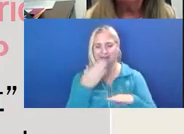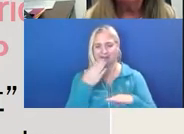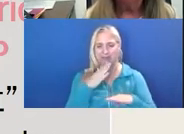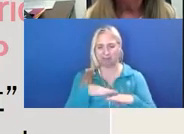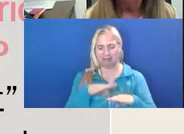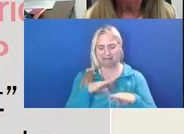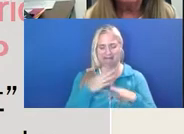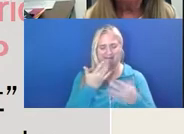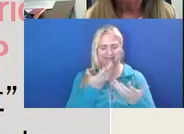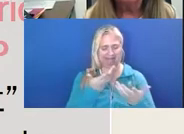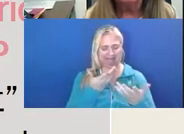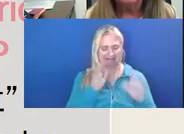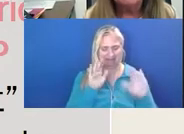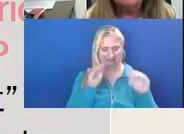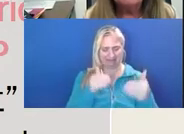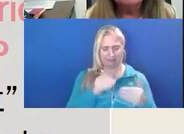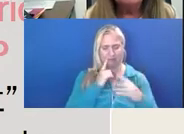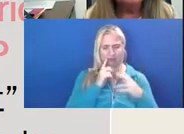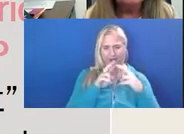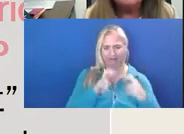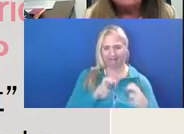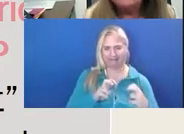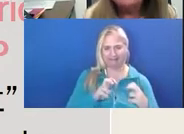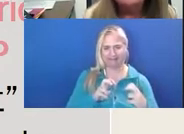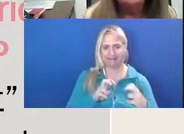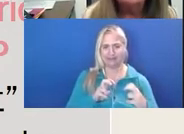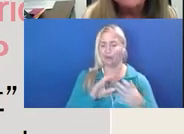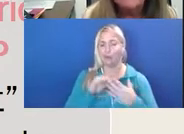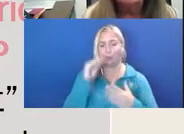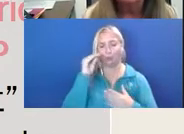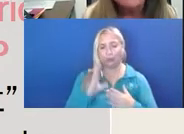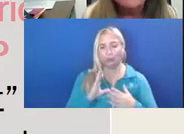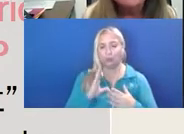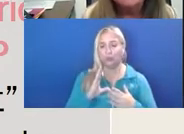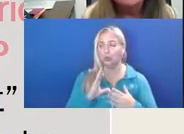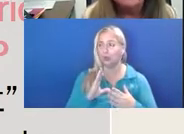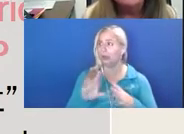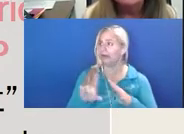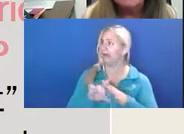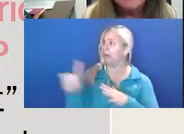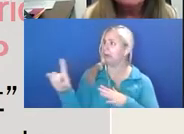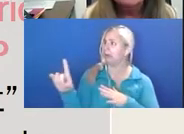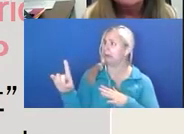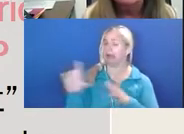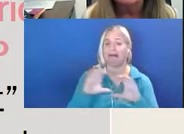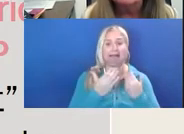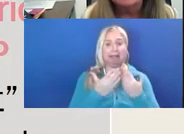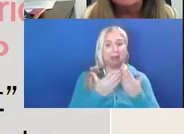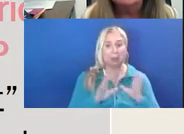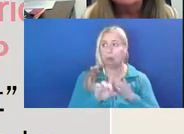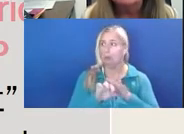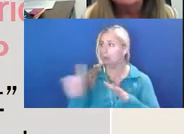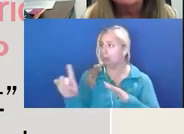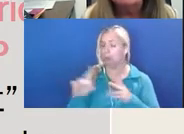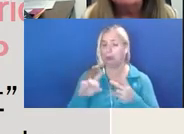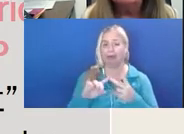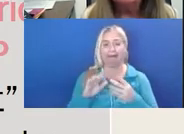BIP, despite severe elopement, student was leaving the classroom and the campus